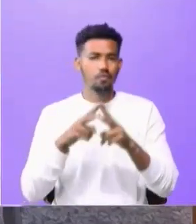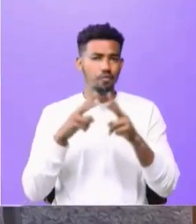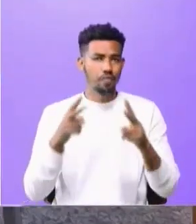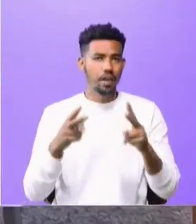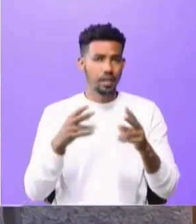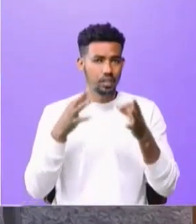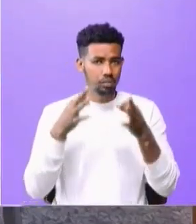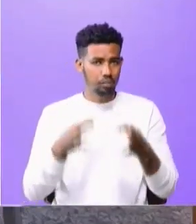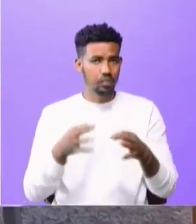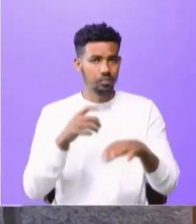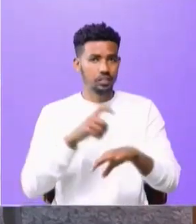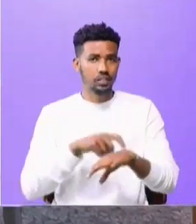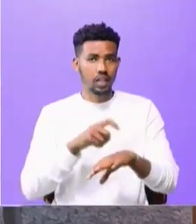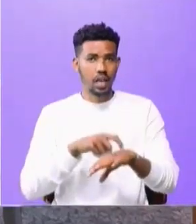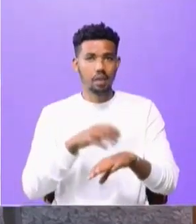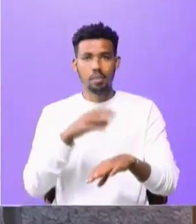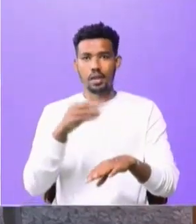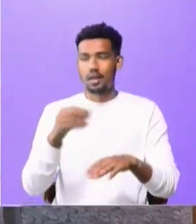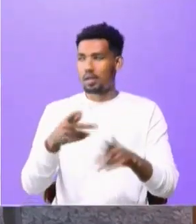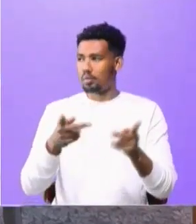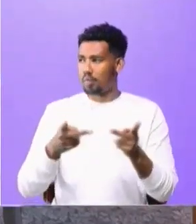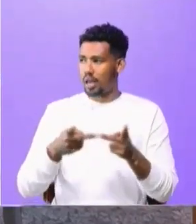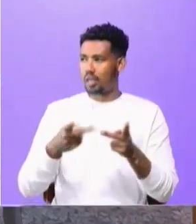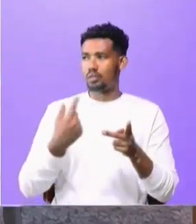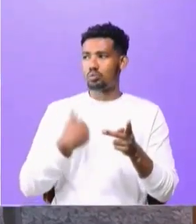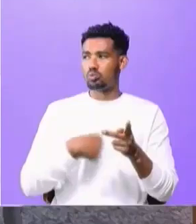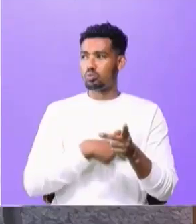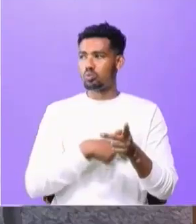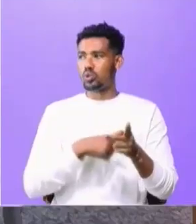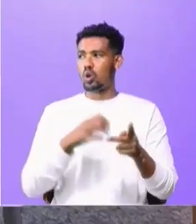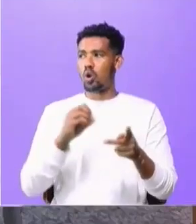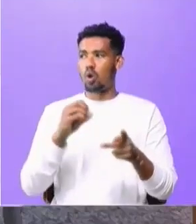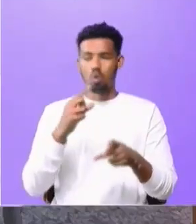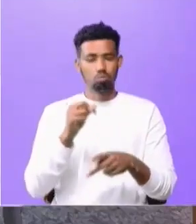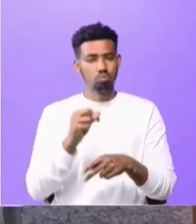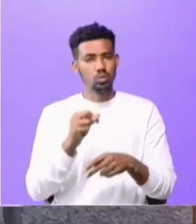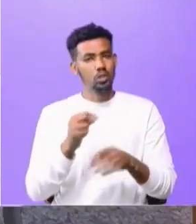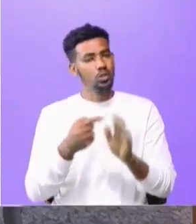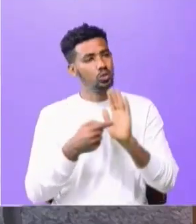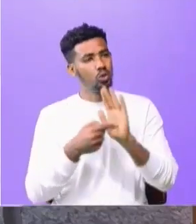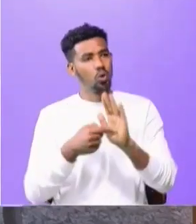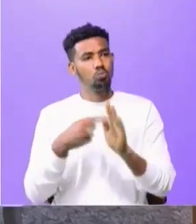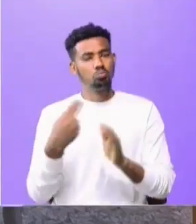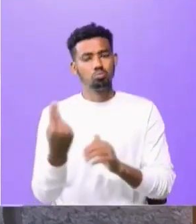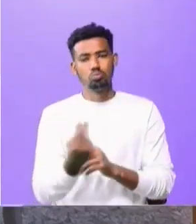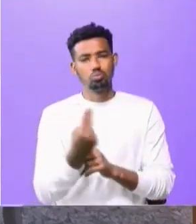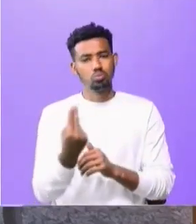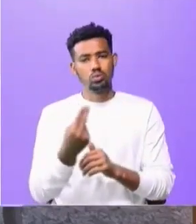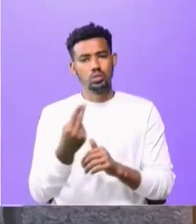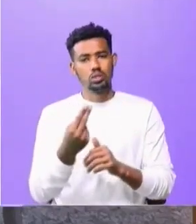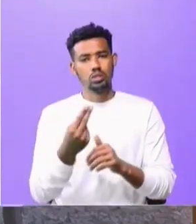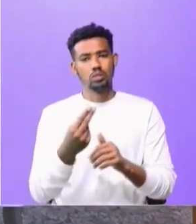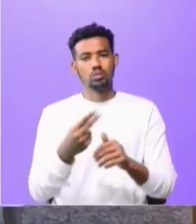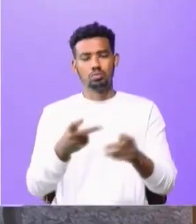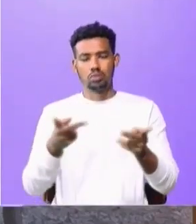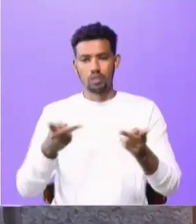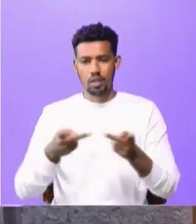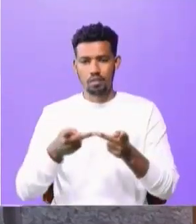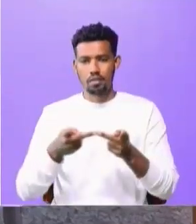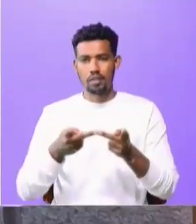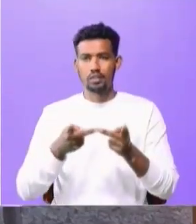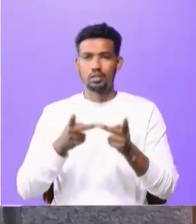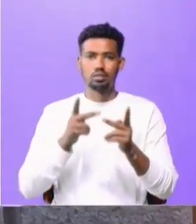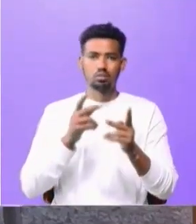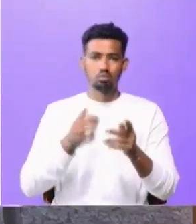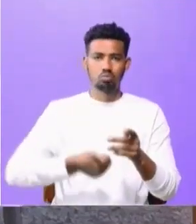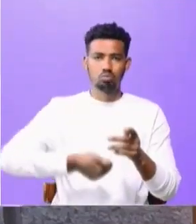specific time and place. When we come to on, we can show by using on surface, main